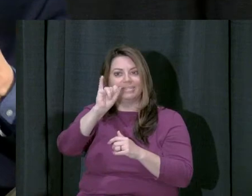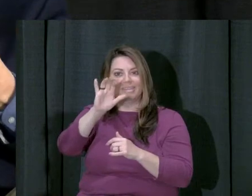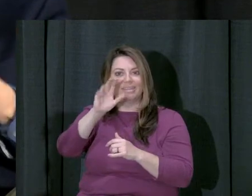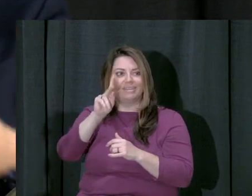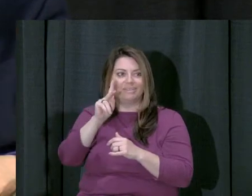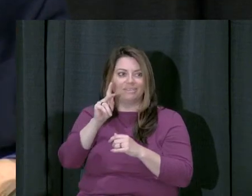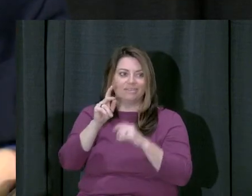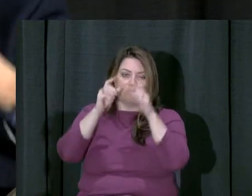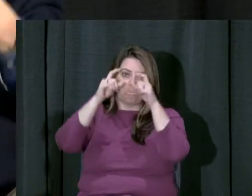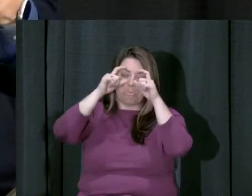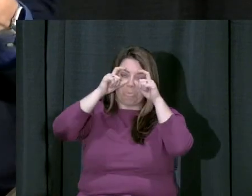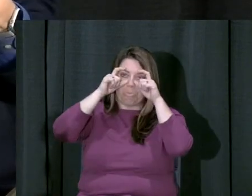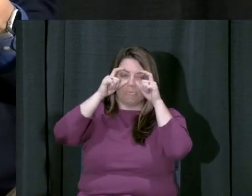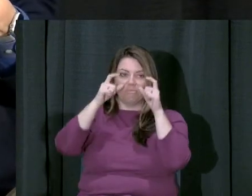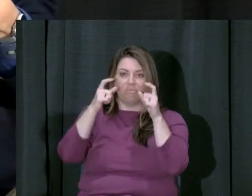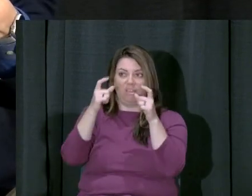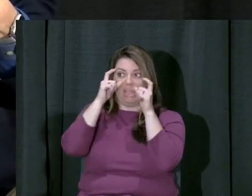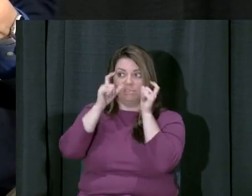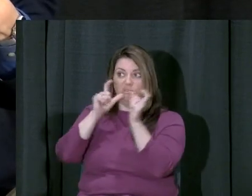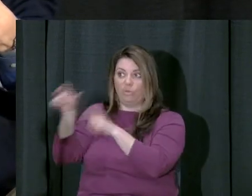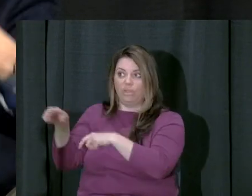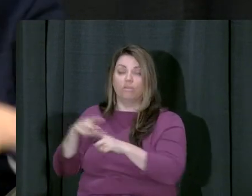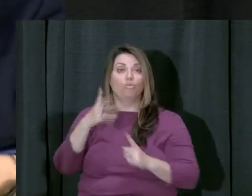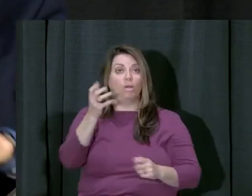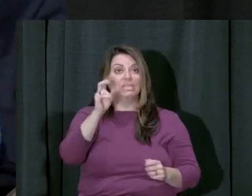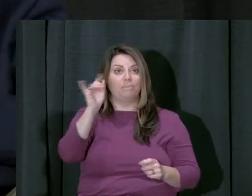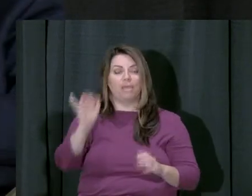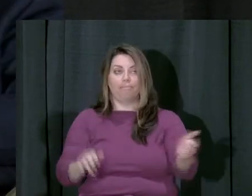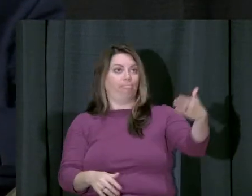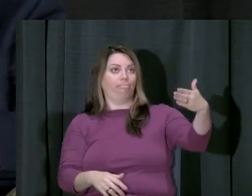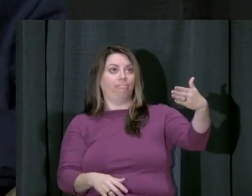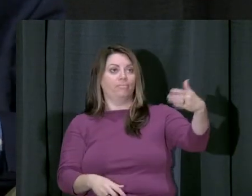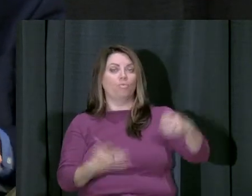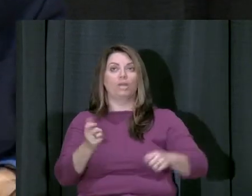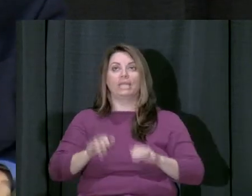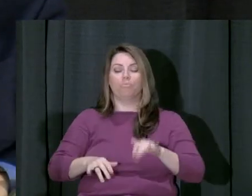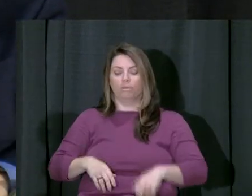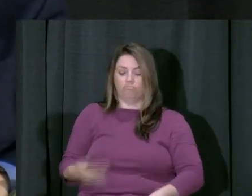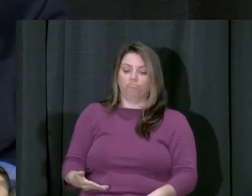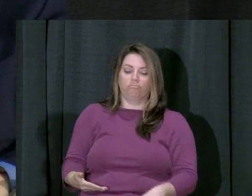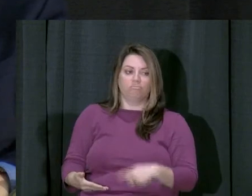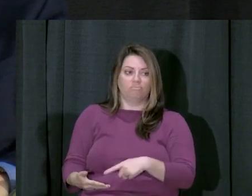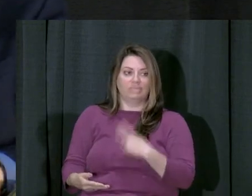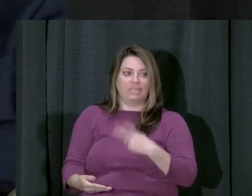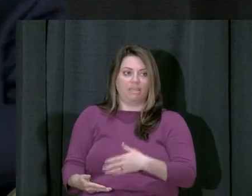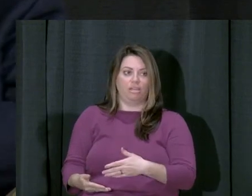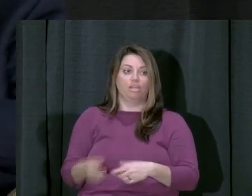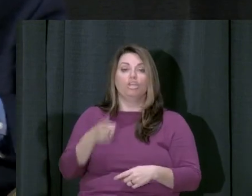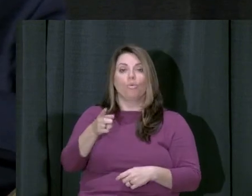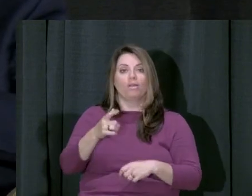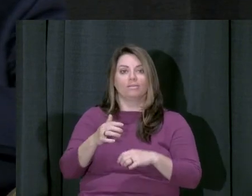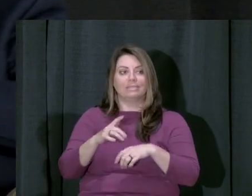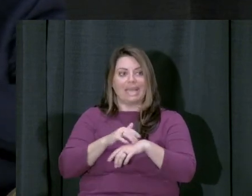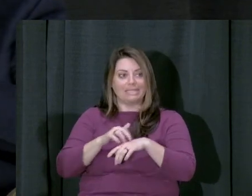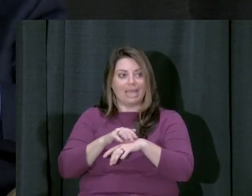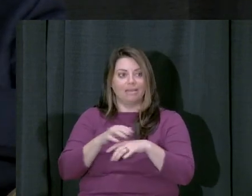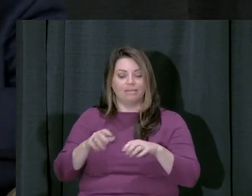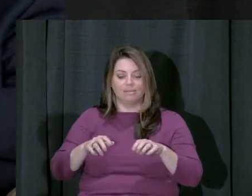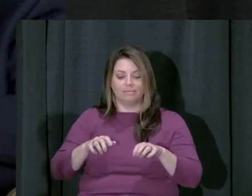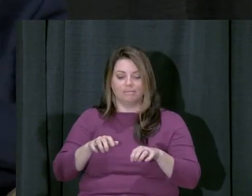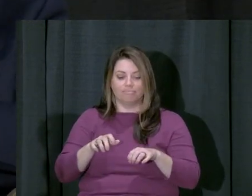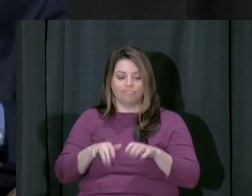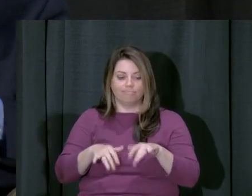have to have a display. You want a display, it's there. You want a keyboard, it's there. You want a tactile keyboard, you just pull out